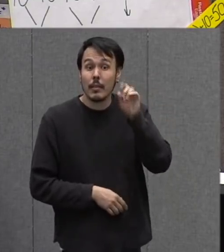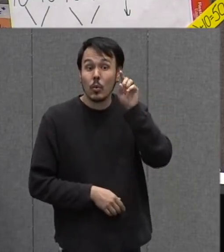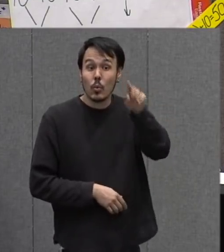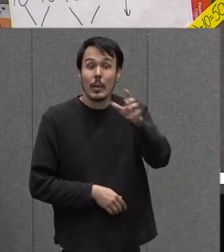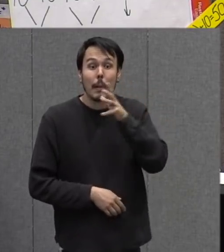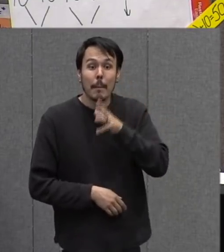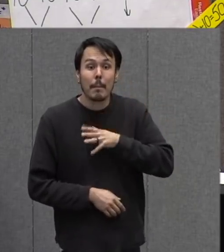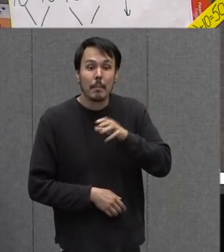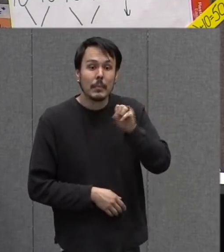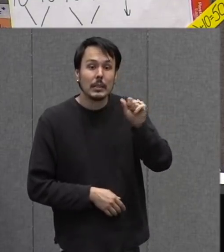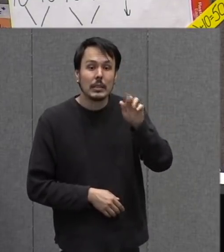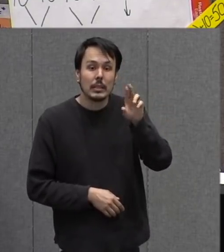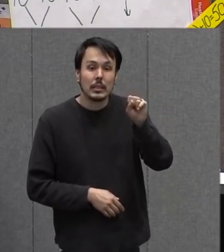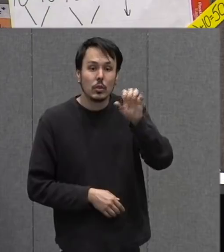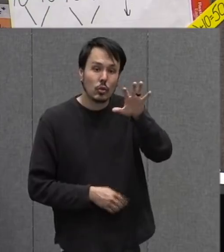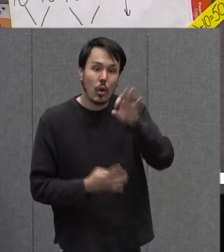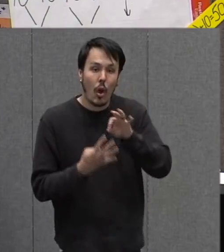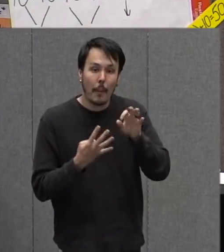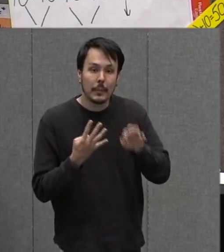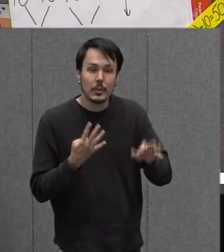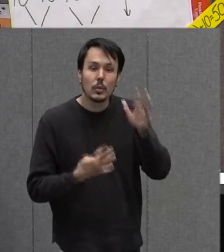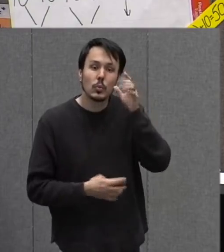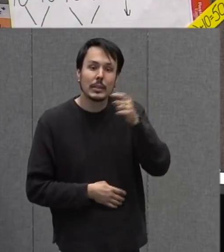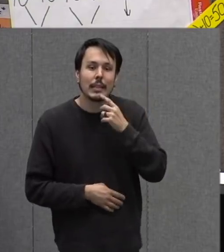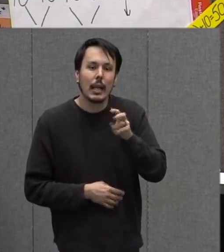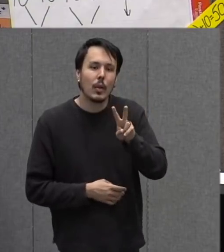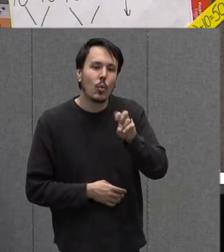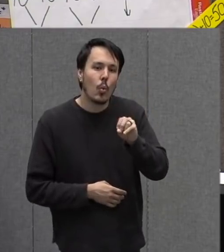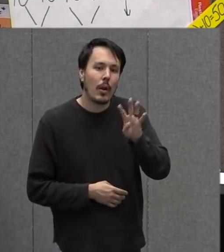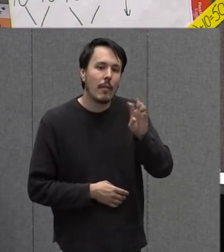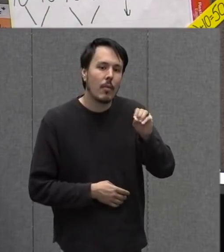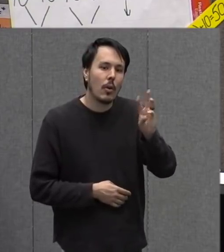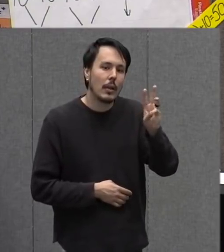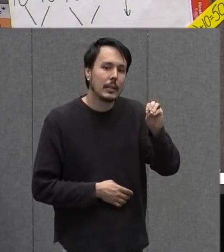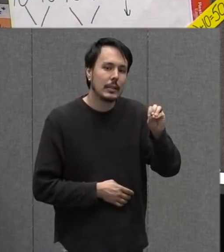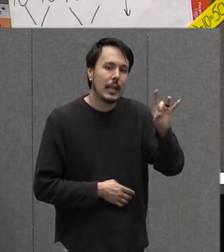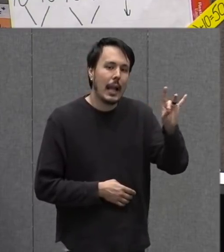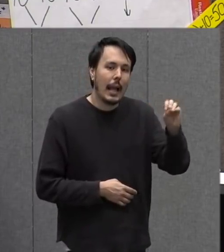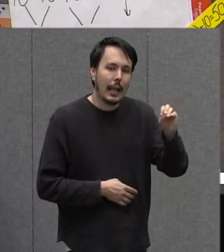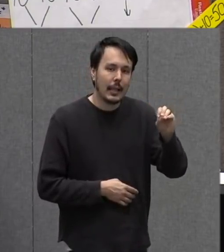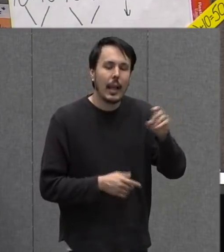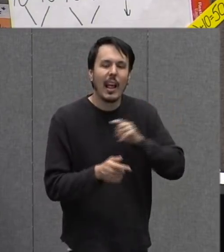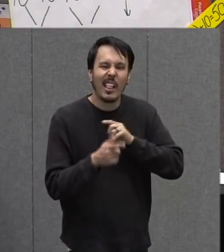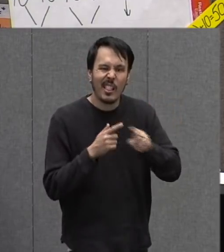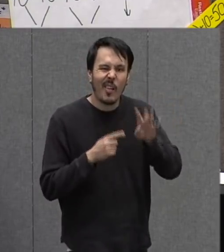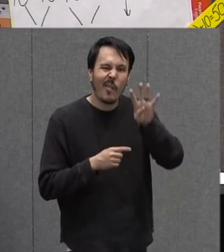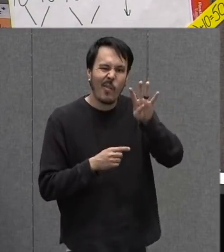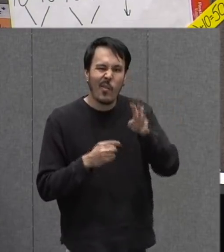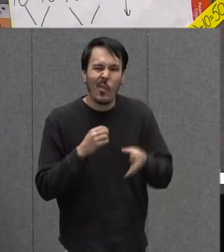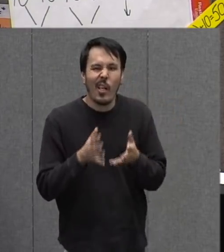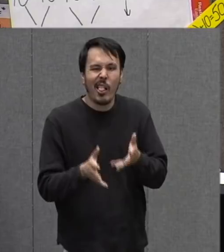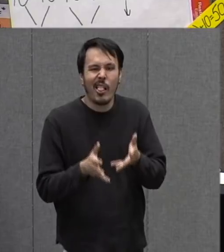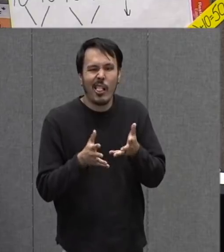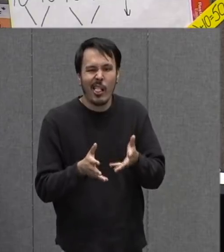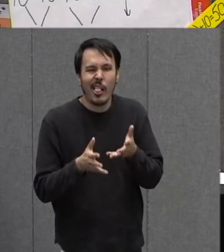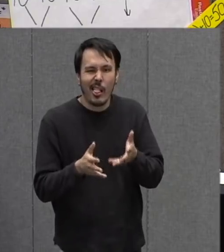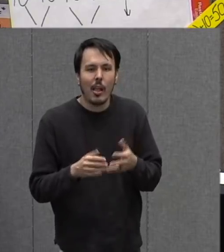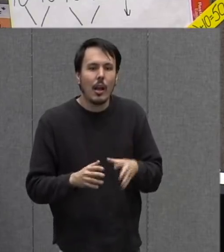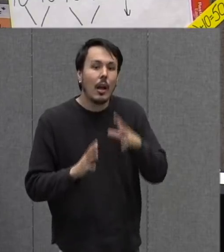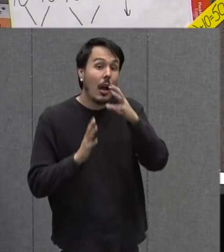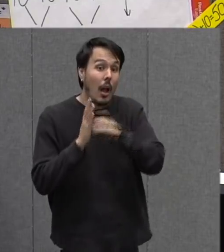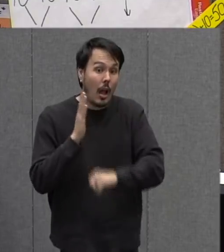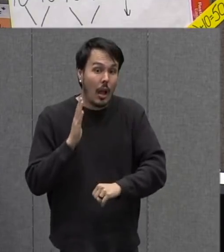Sears' route, she would have said 20, 40, 60, 80. And then I had 4 extra, and I have some people tell me that's the